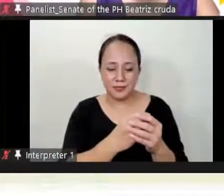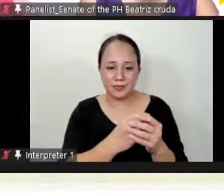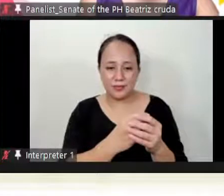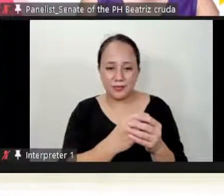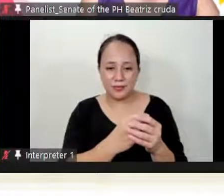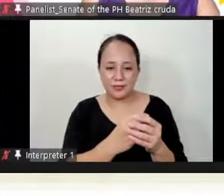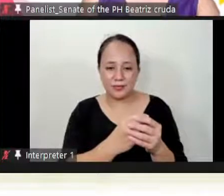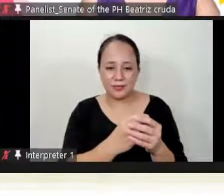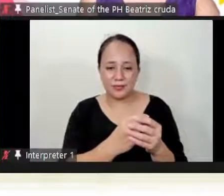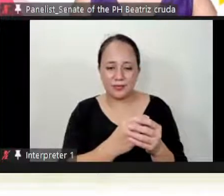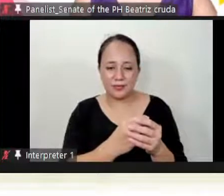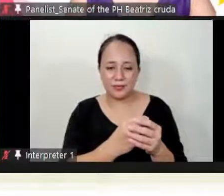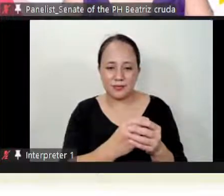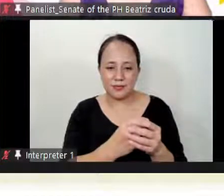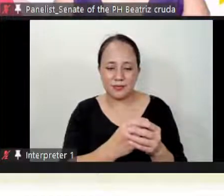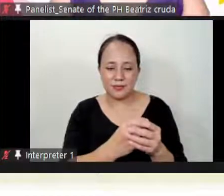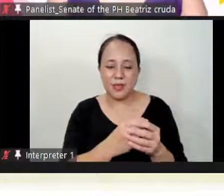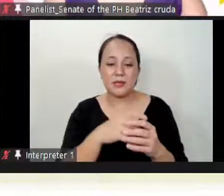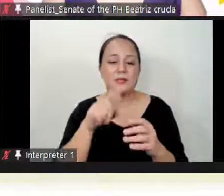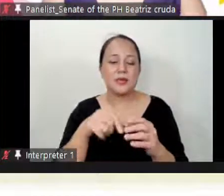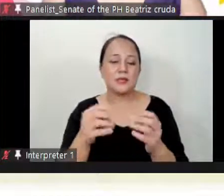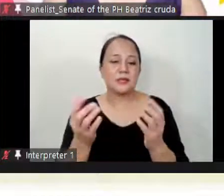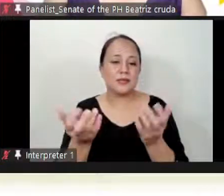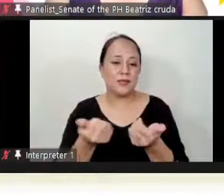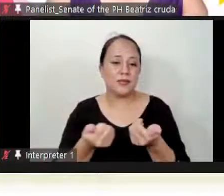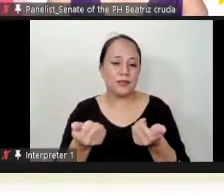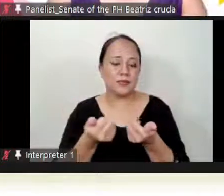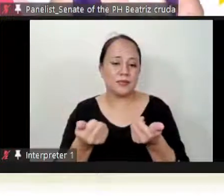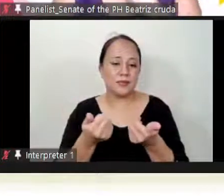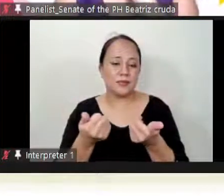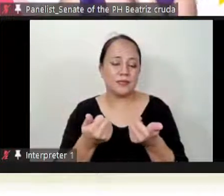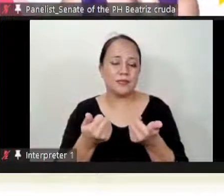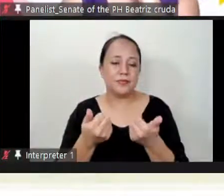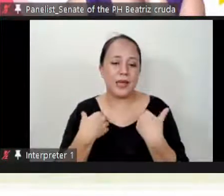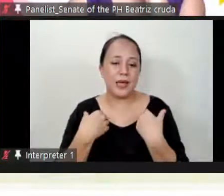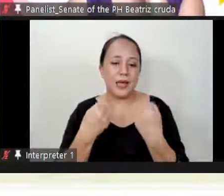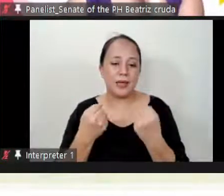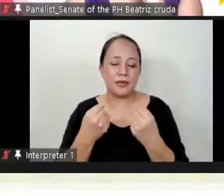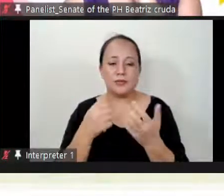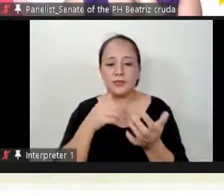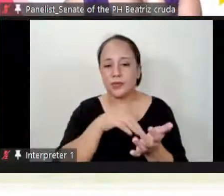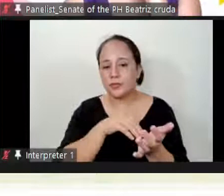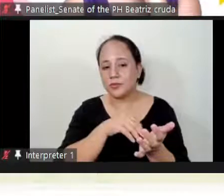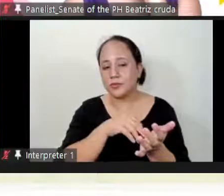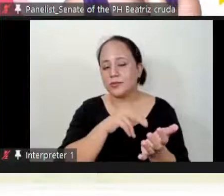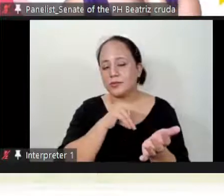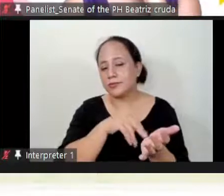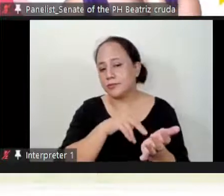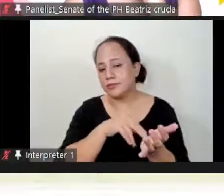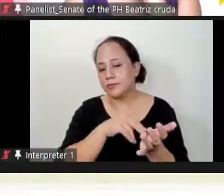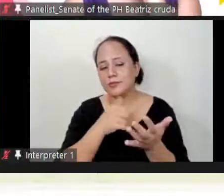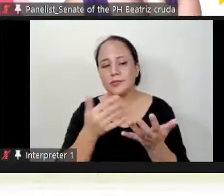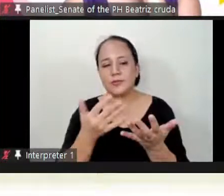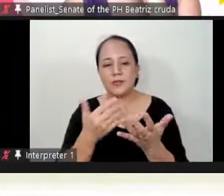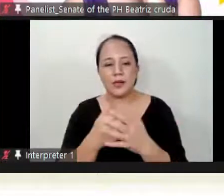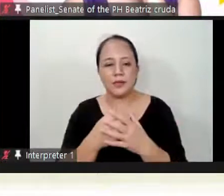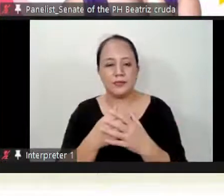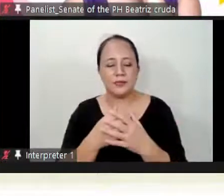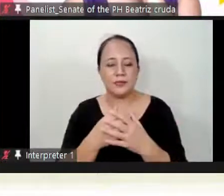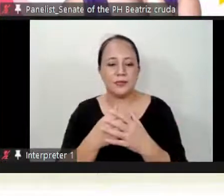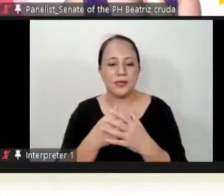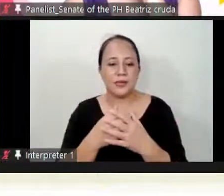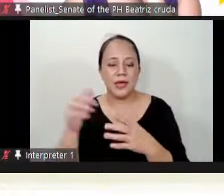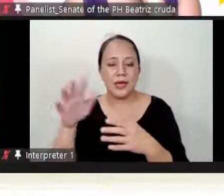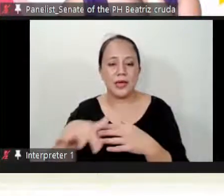there should be available health practitioners in the regions or in the even in areas